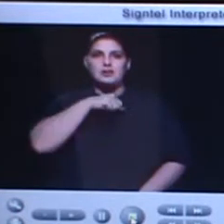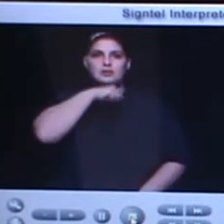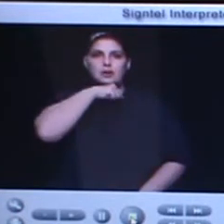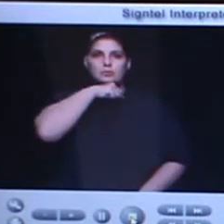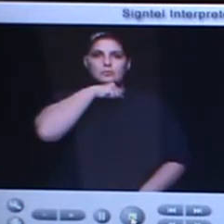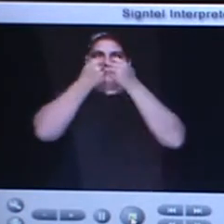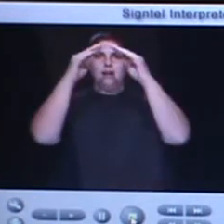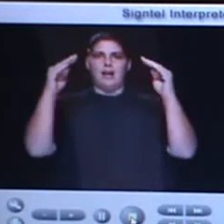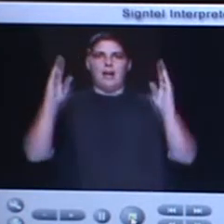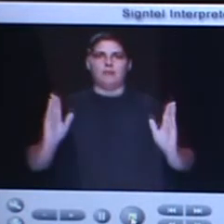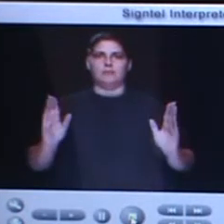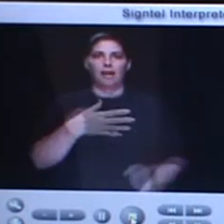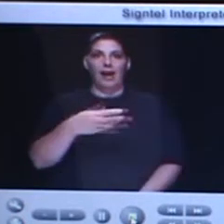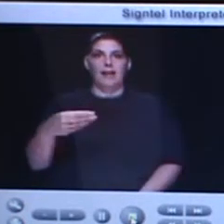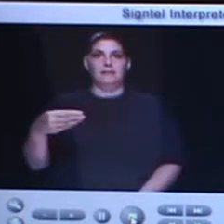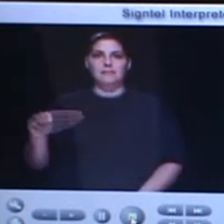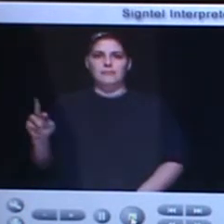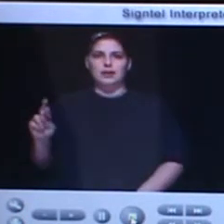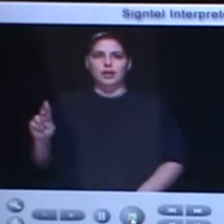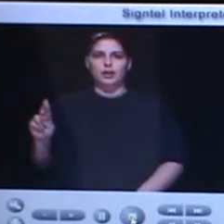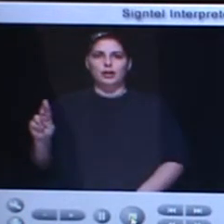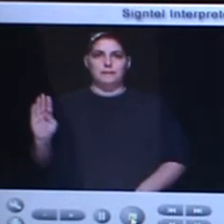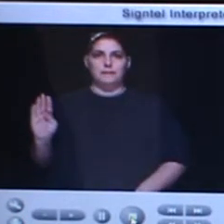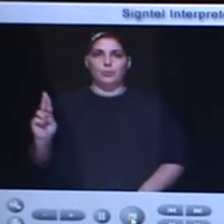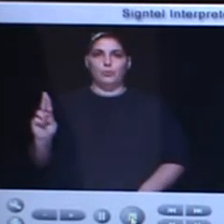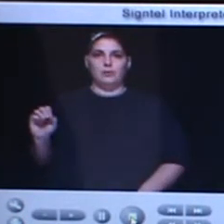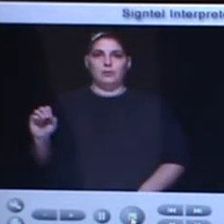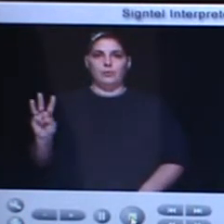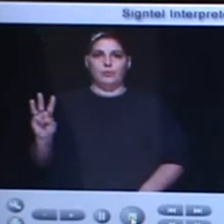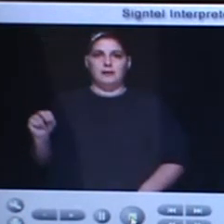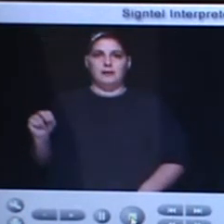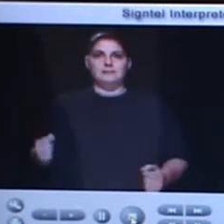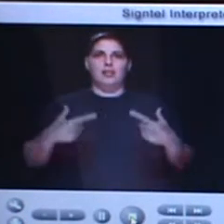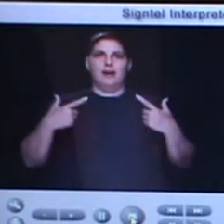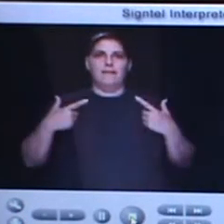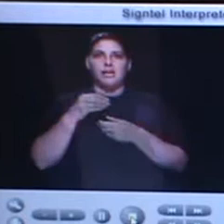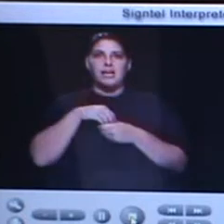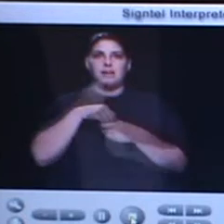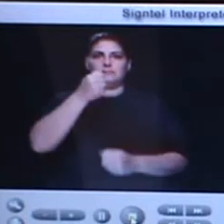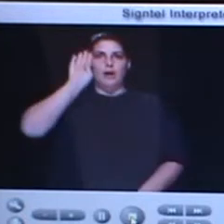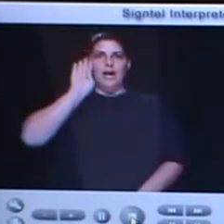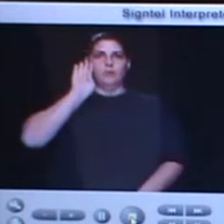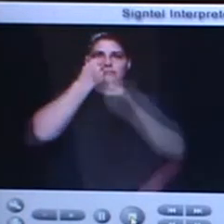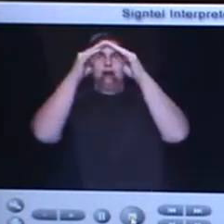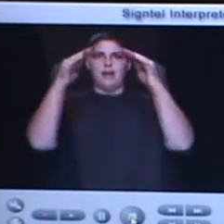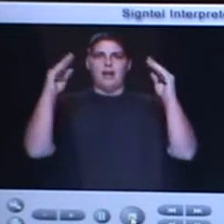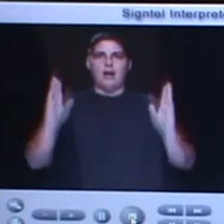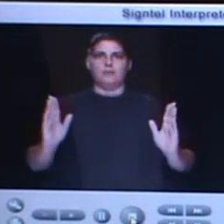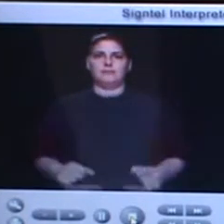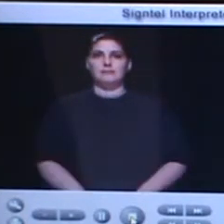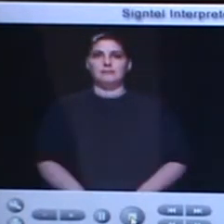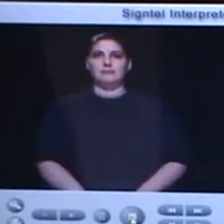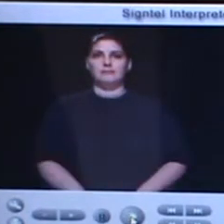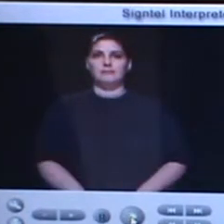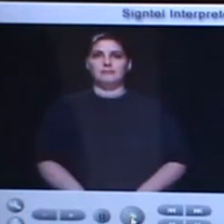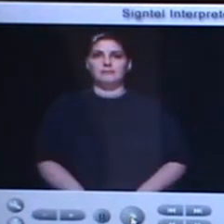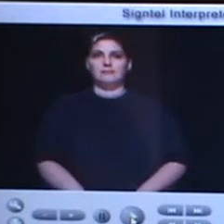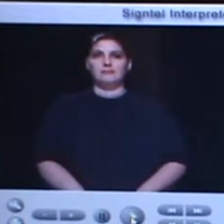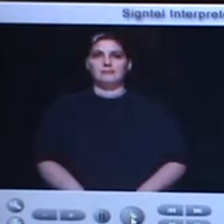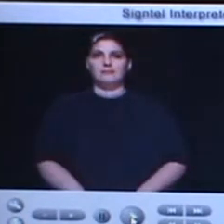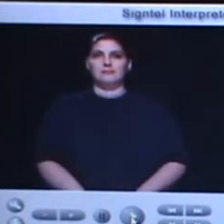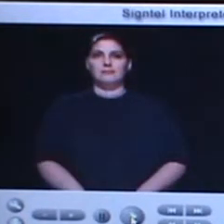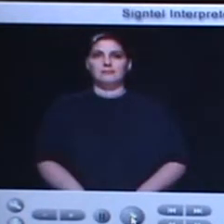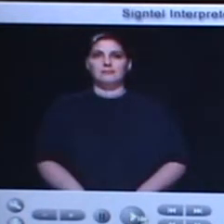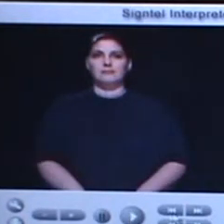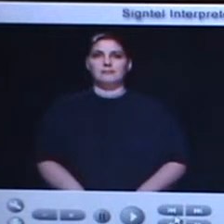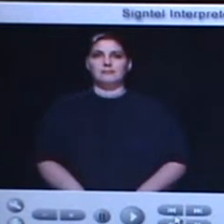in Stone House, and Mr. Brown lives in Brown House.